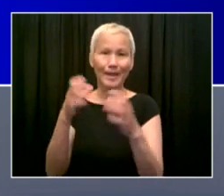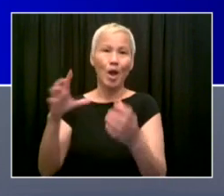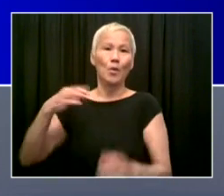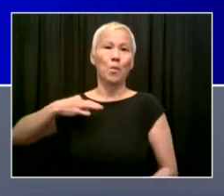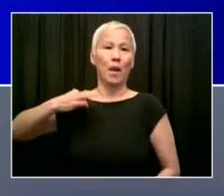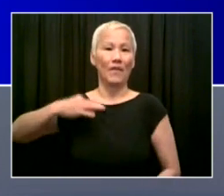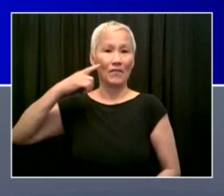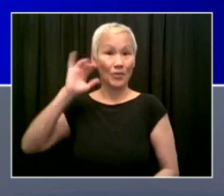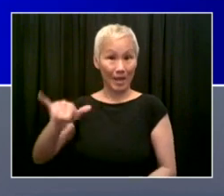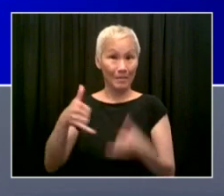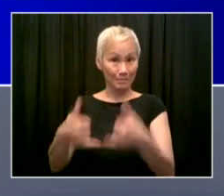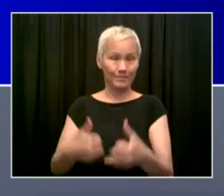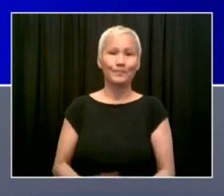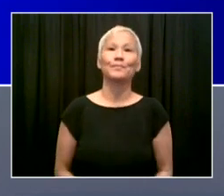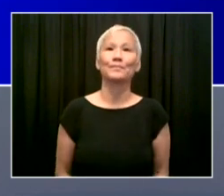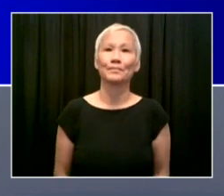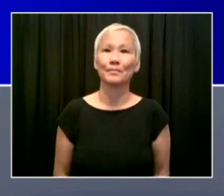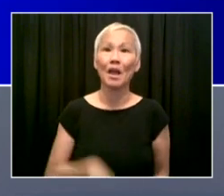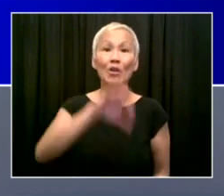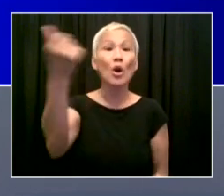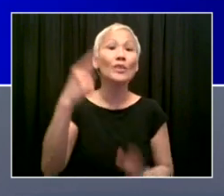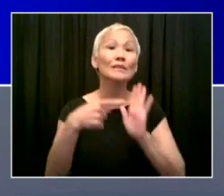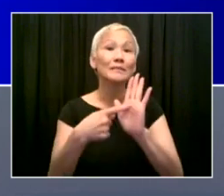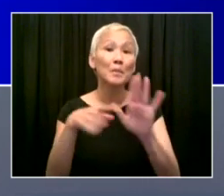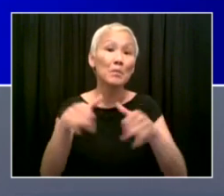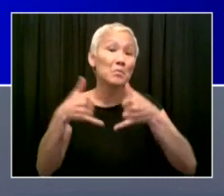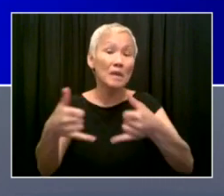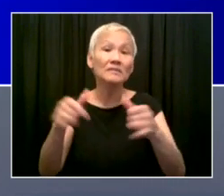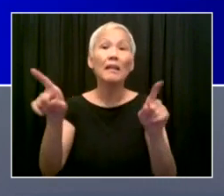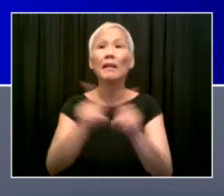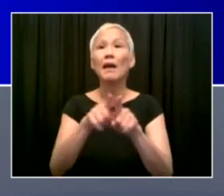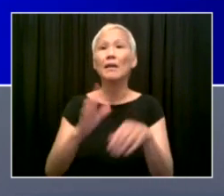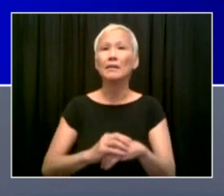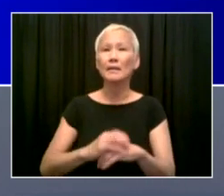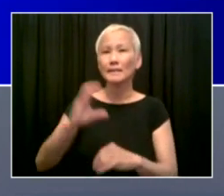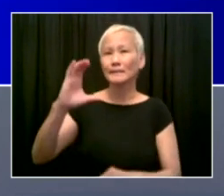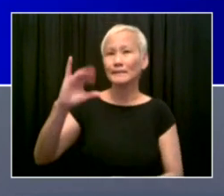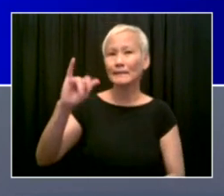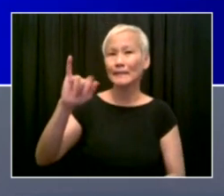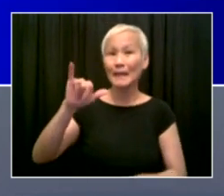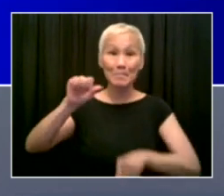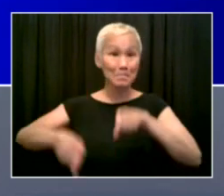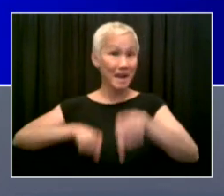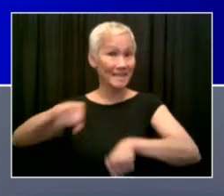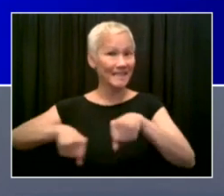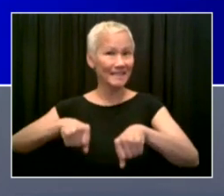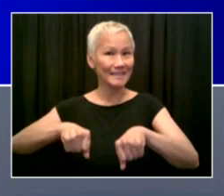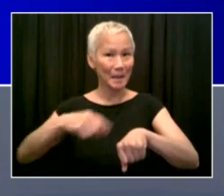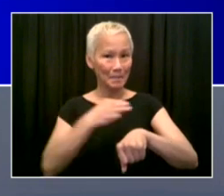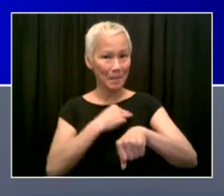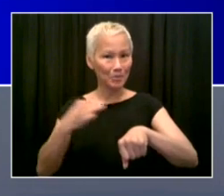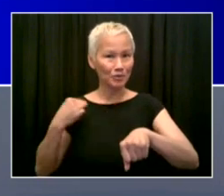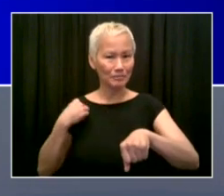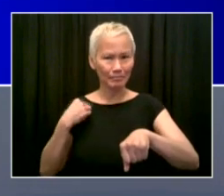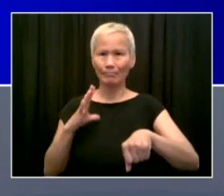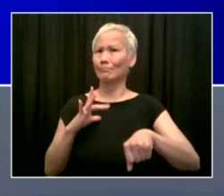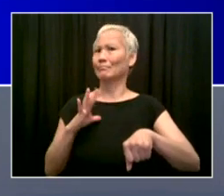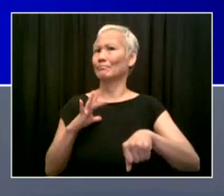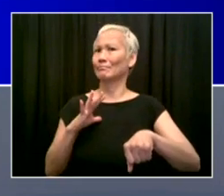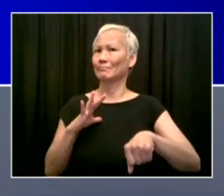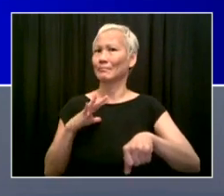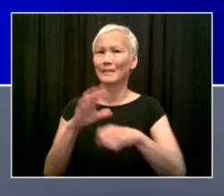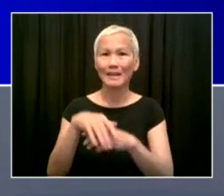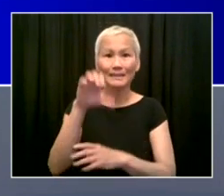free NYC ferry rides, NYC FC tickets, Coney Island tickets, great opportunities. And